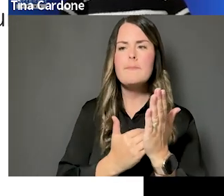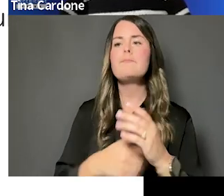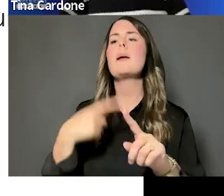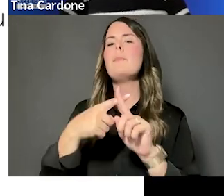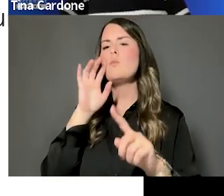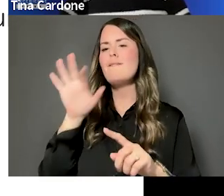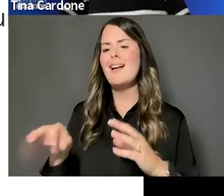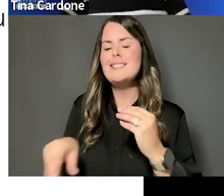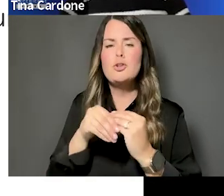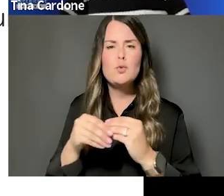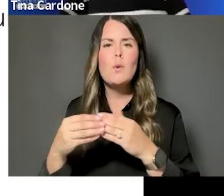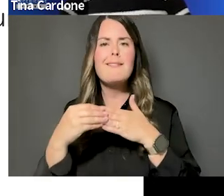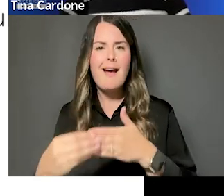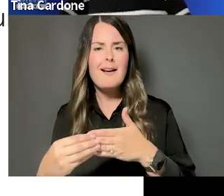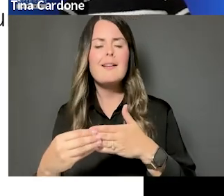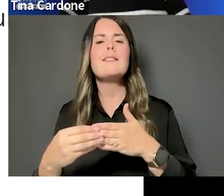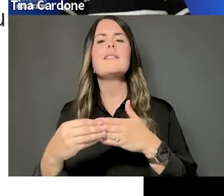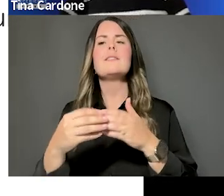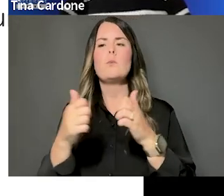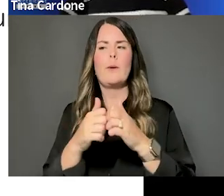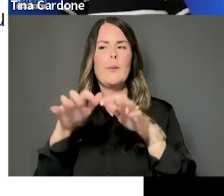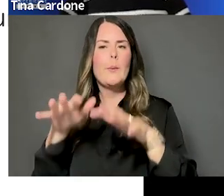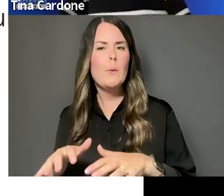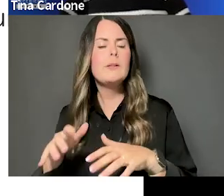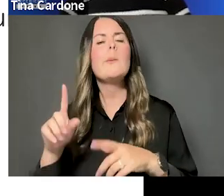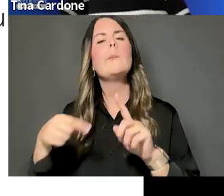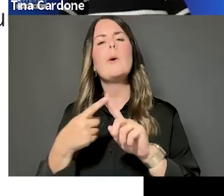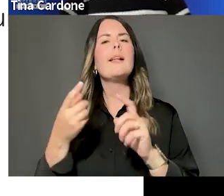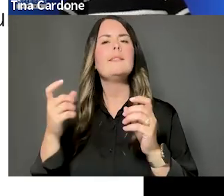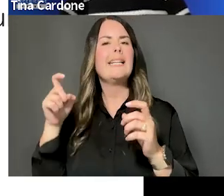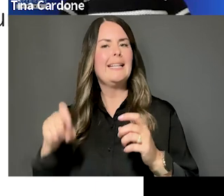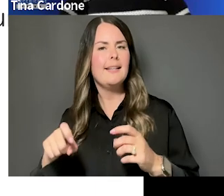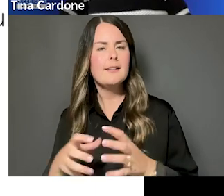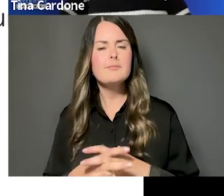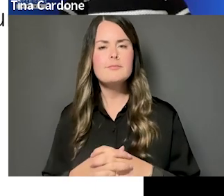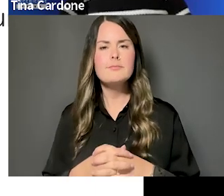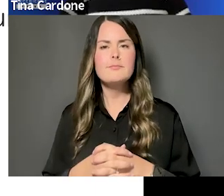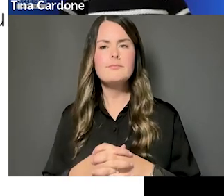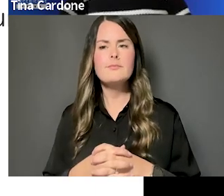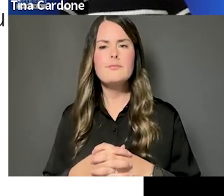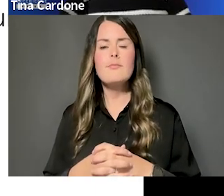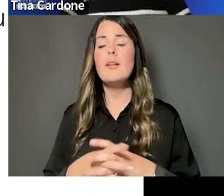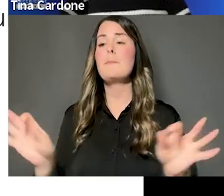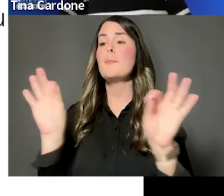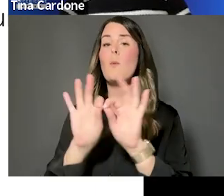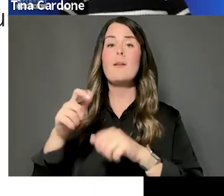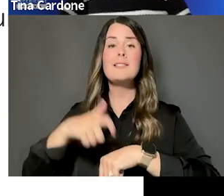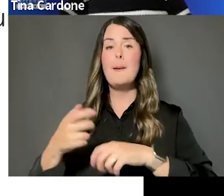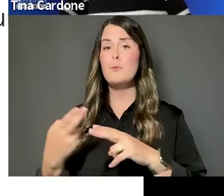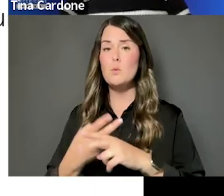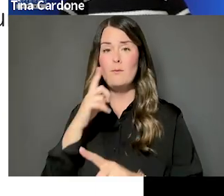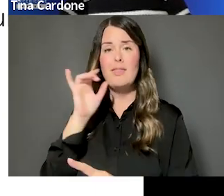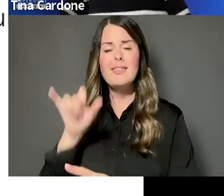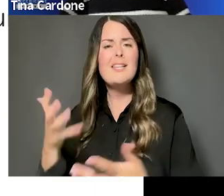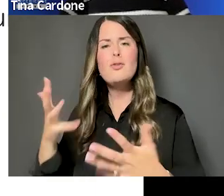find additional guidance within the lesson activities and cooldowns, right where it's most relevant. Importantly, the time needed